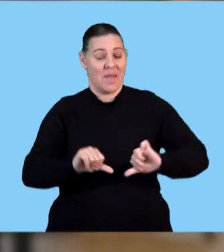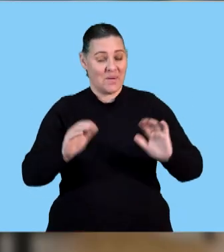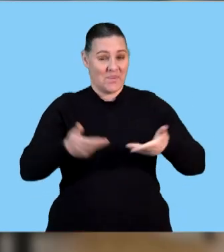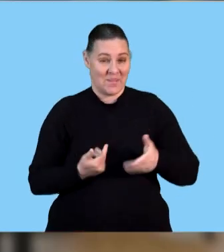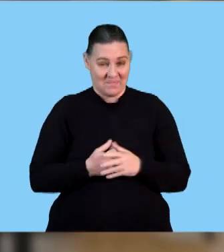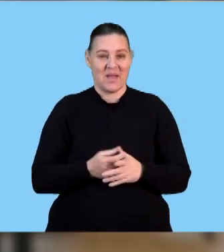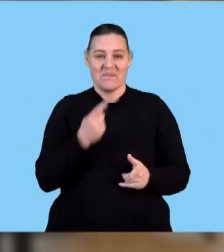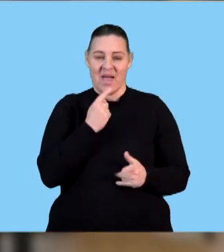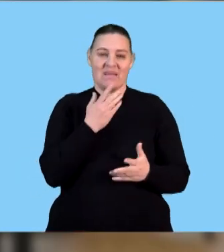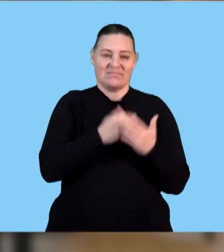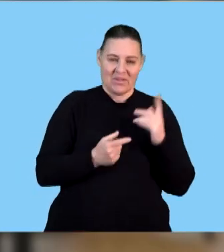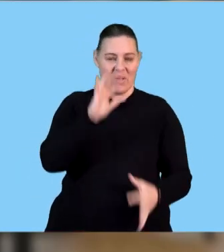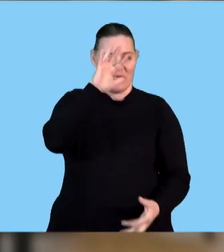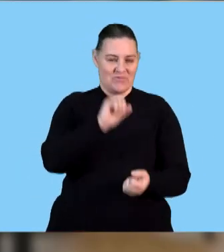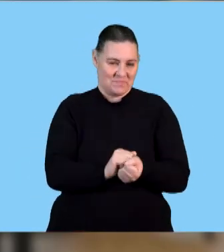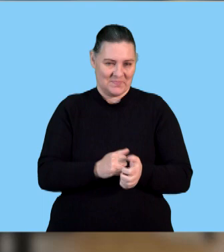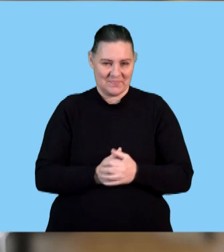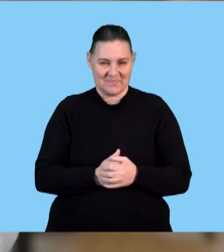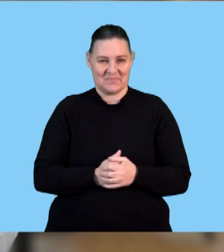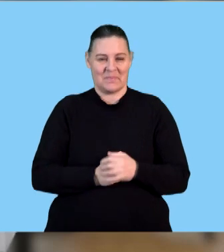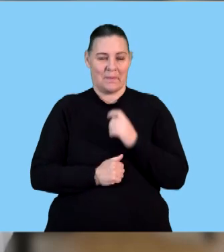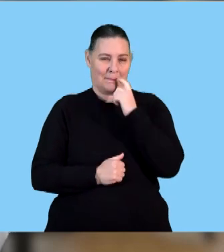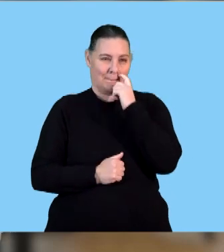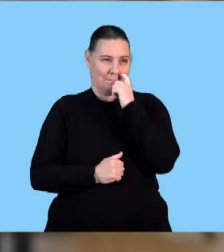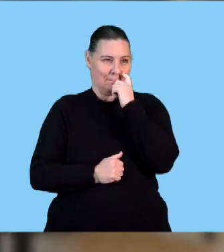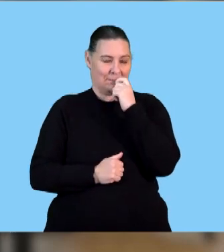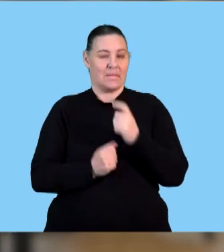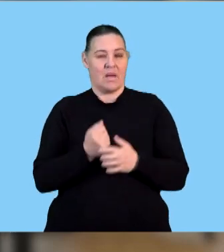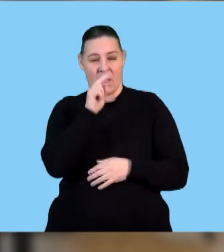Welcome back, everyone. Proud of you guys. We're working hard today. Let's wrap things off.